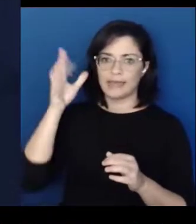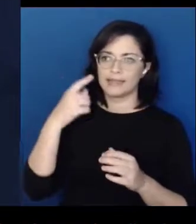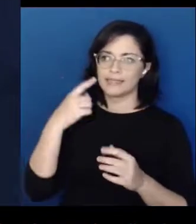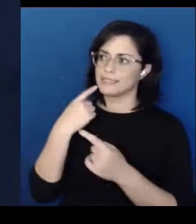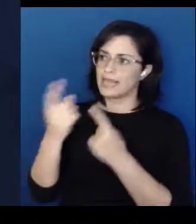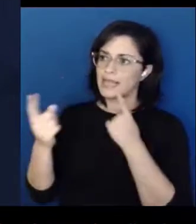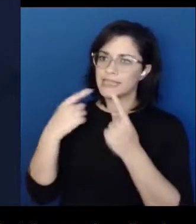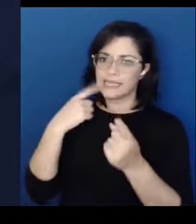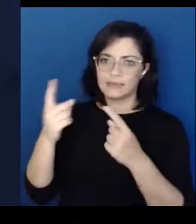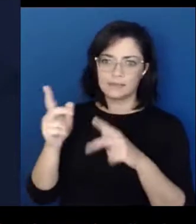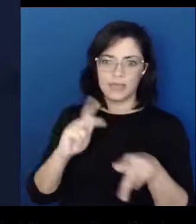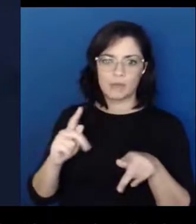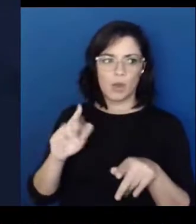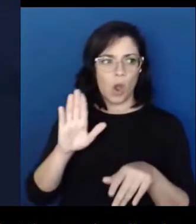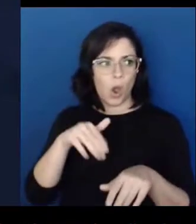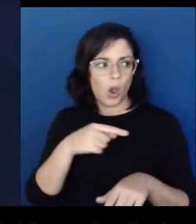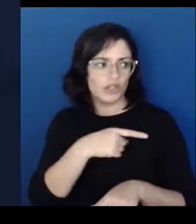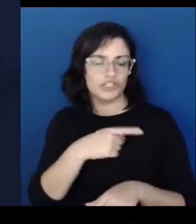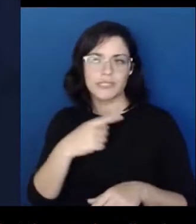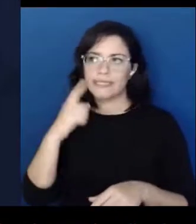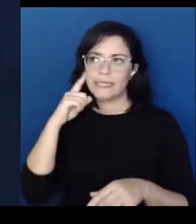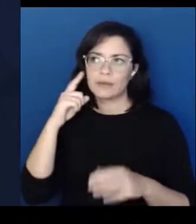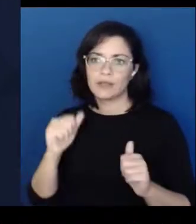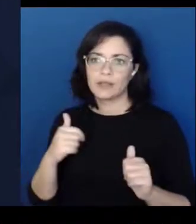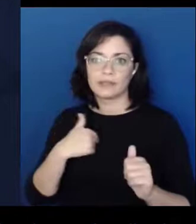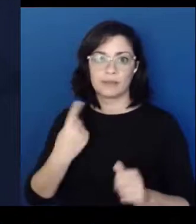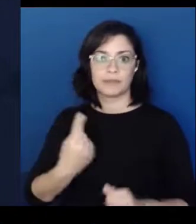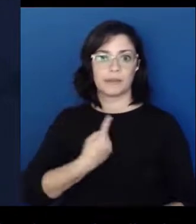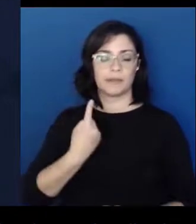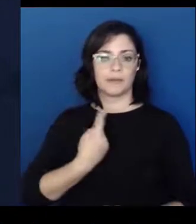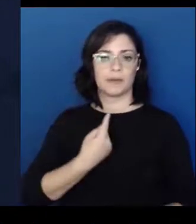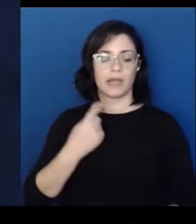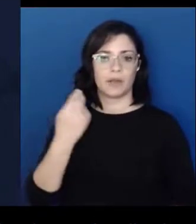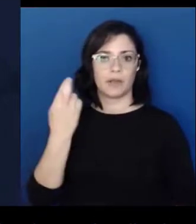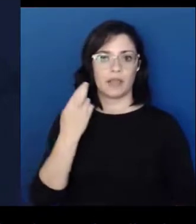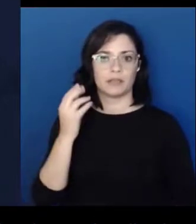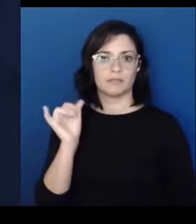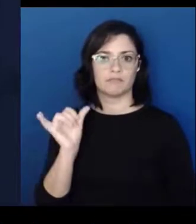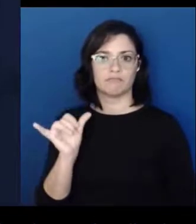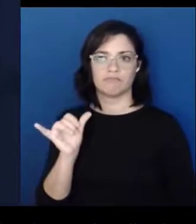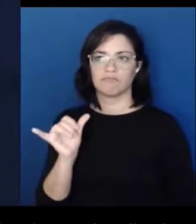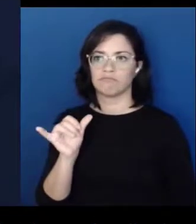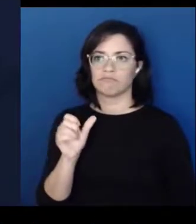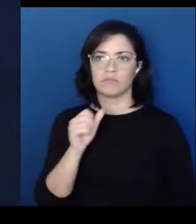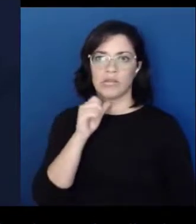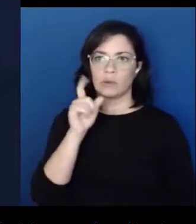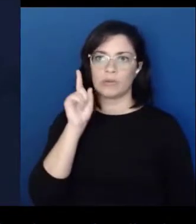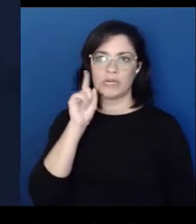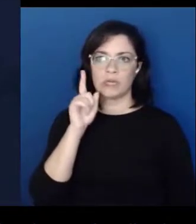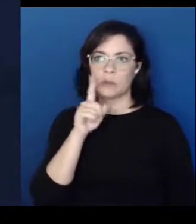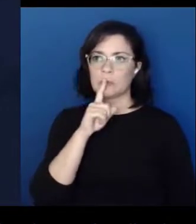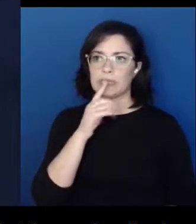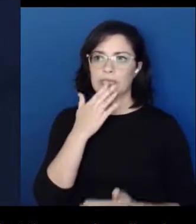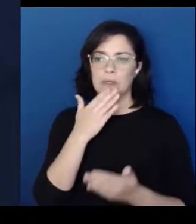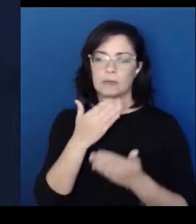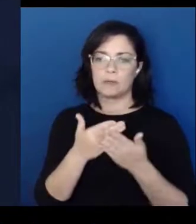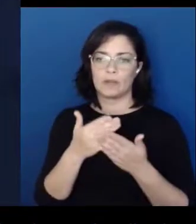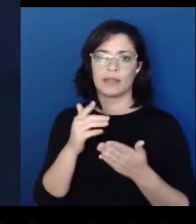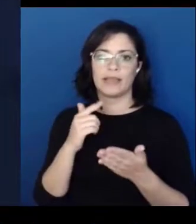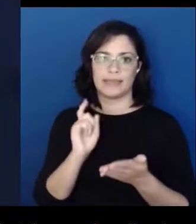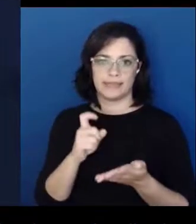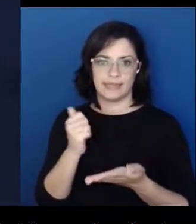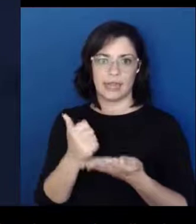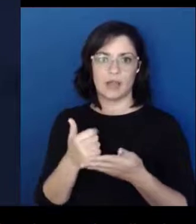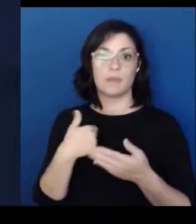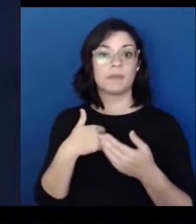my own. And I realized I don't hear very well. I need help. I'm going to try one more time. I went to another